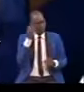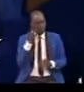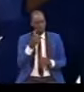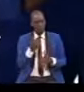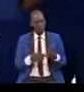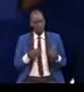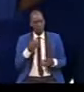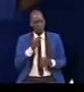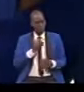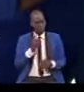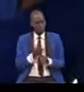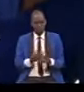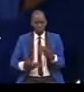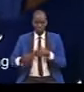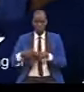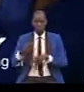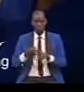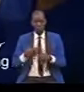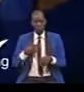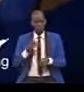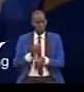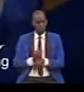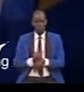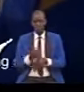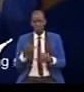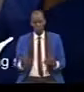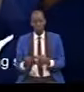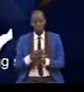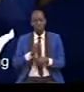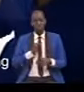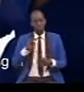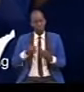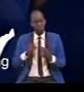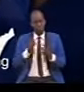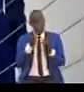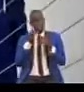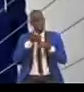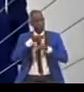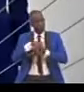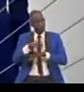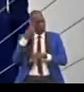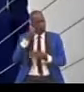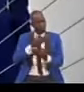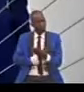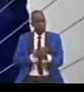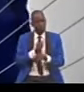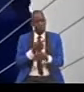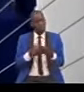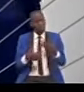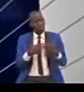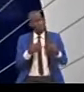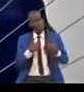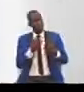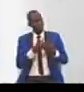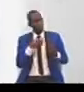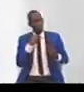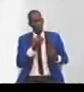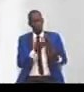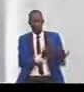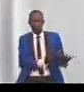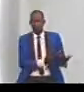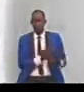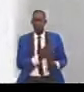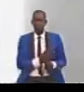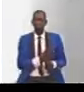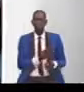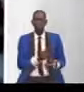one? I've just returned from my third shift today and I have to be up early tomorrow morning for my morning shift. Whatever you have to say can wait.